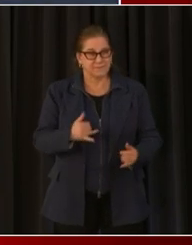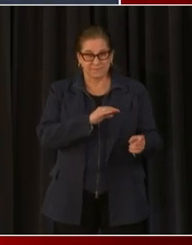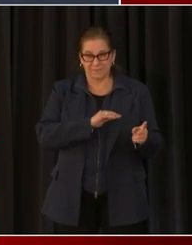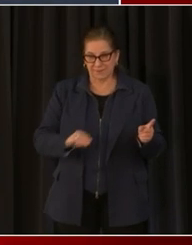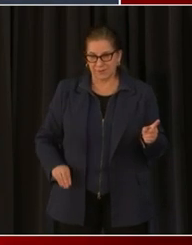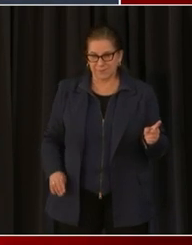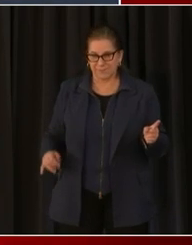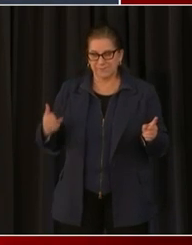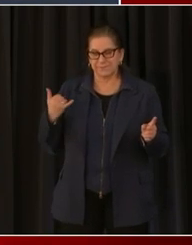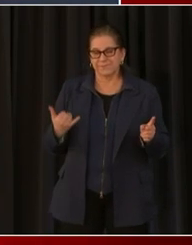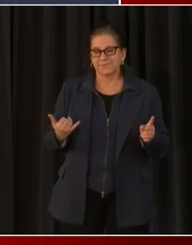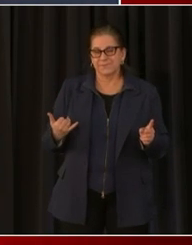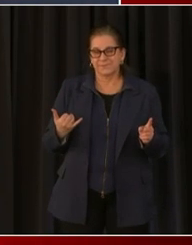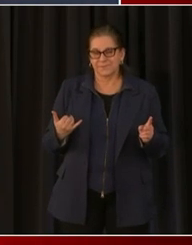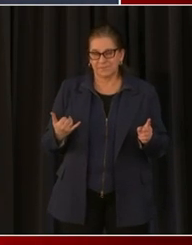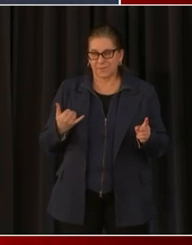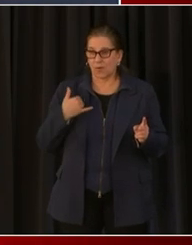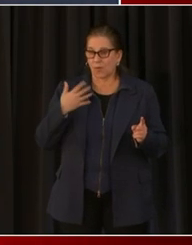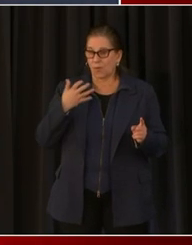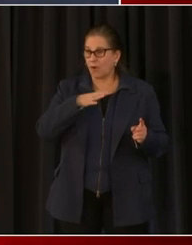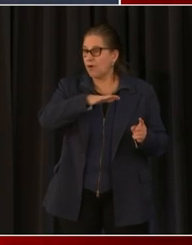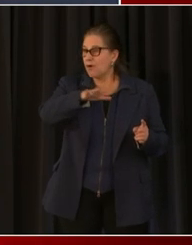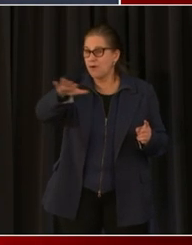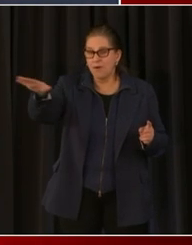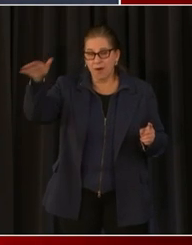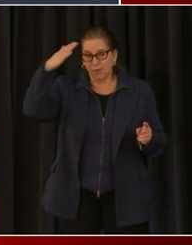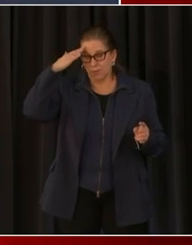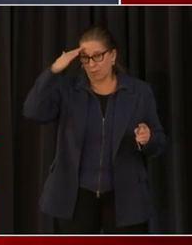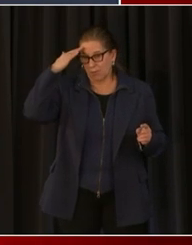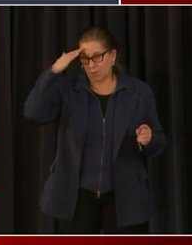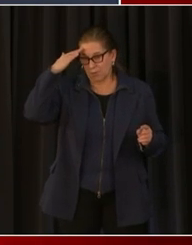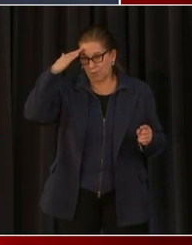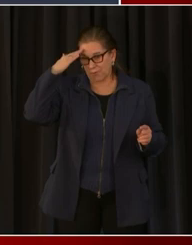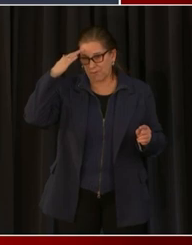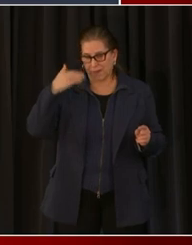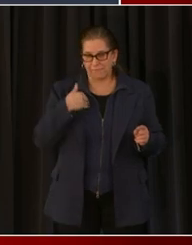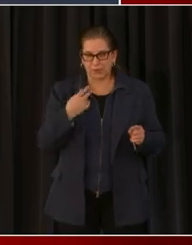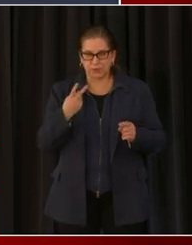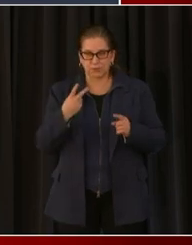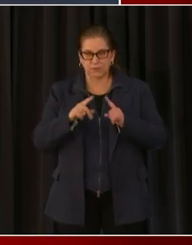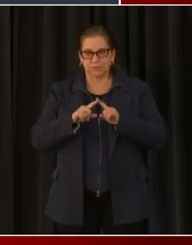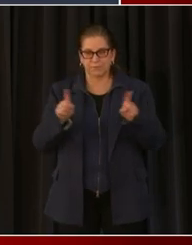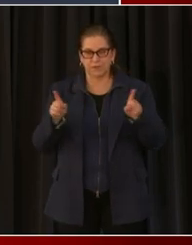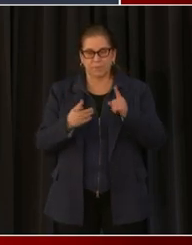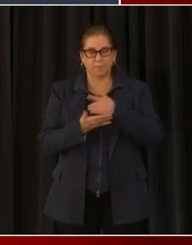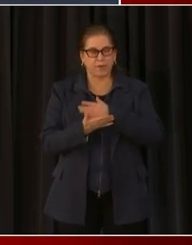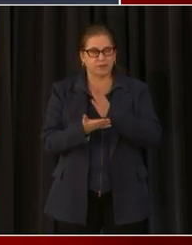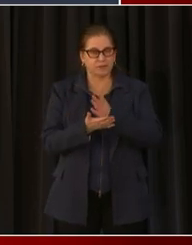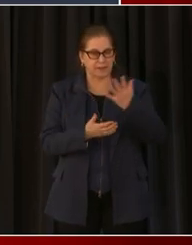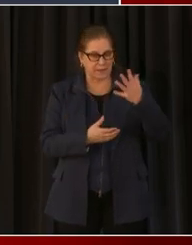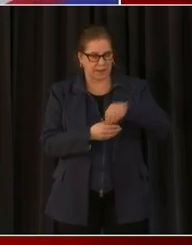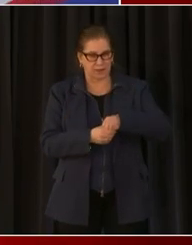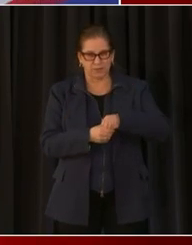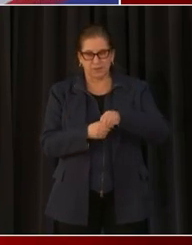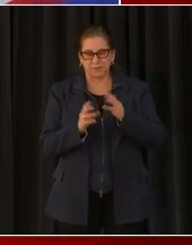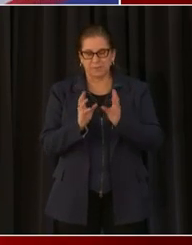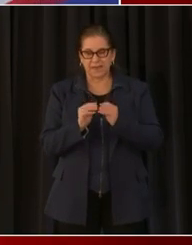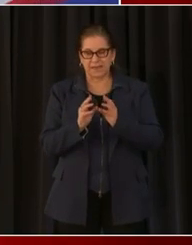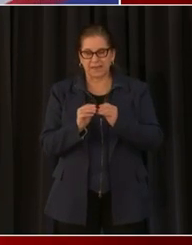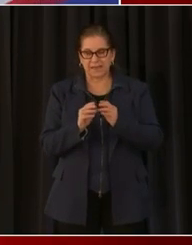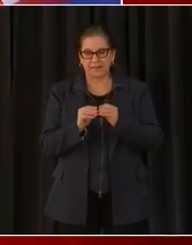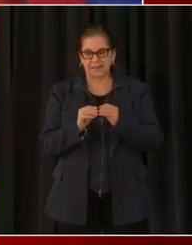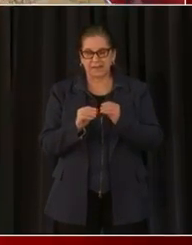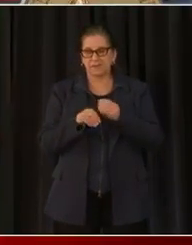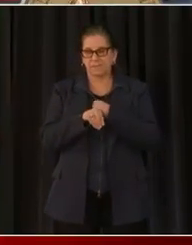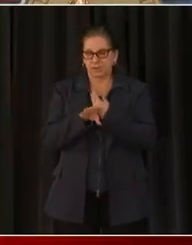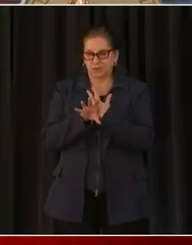want to let everyone know that we have 2 budget engagement forums remaining. It's all